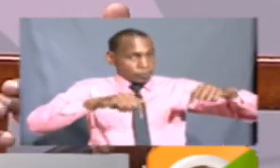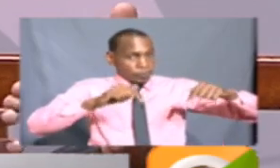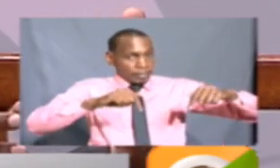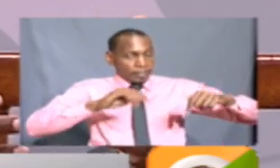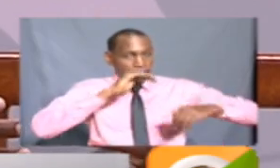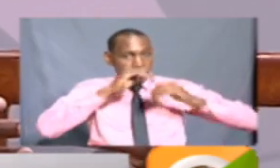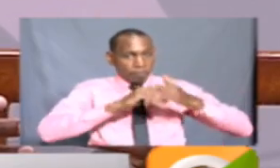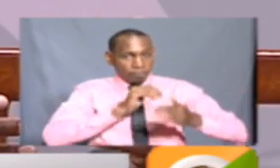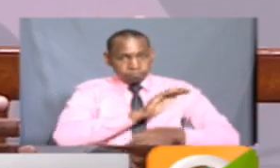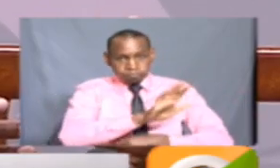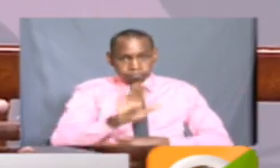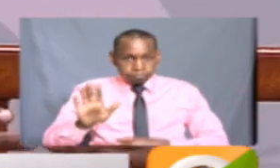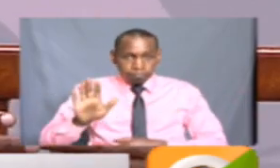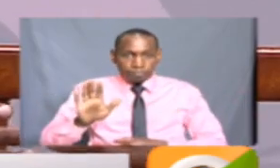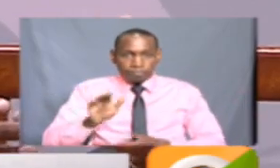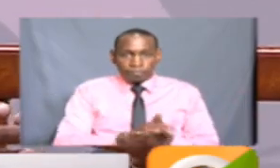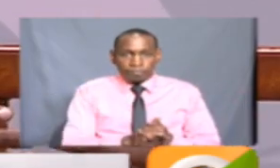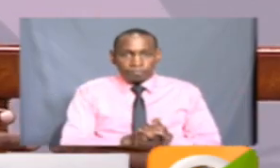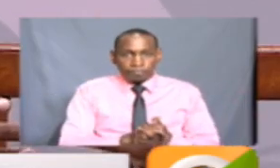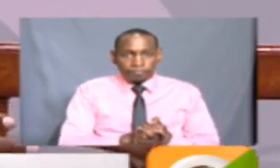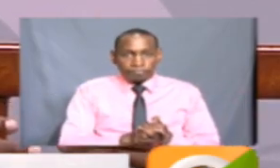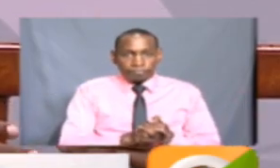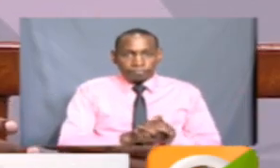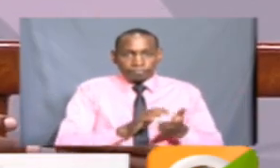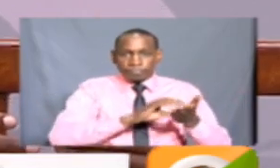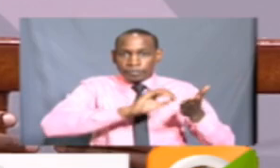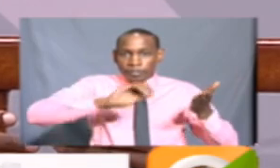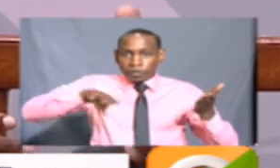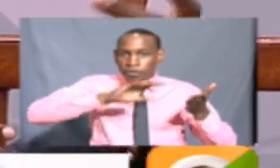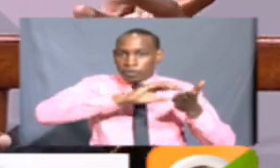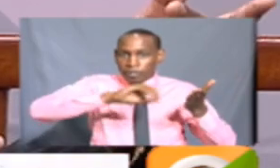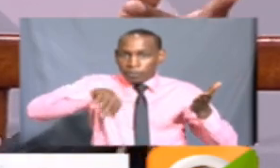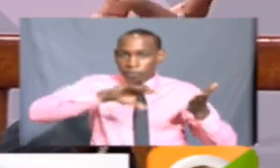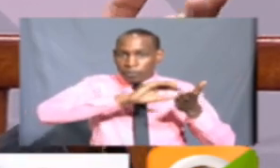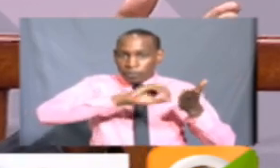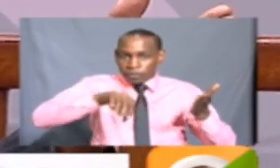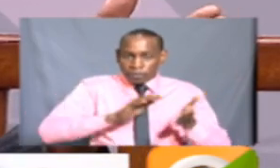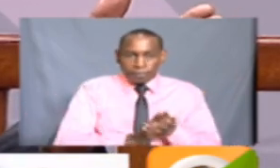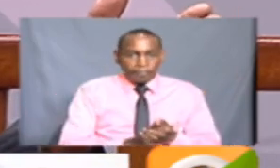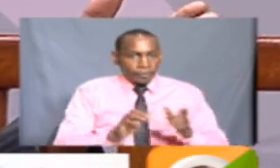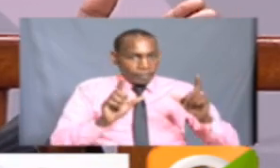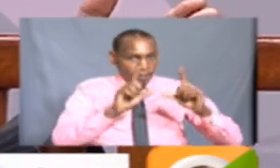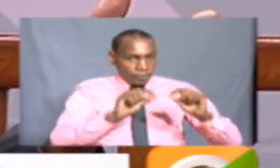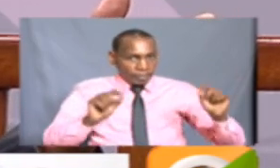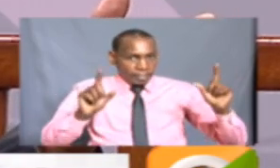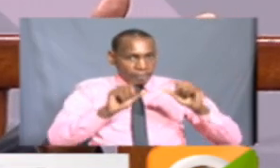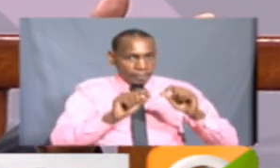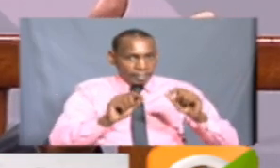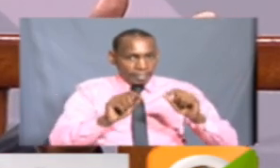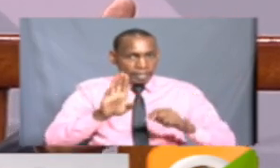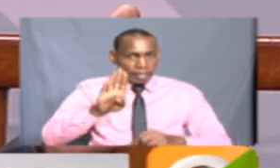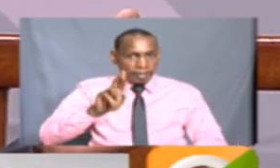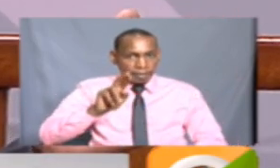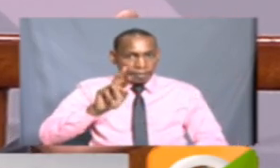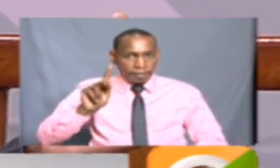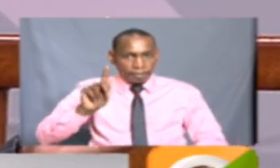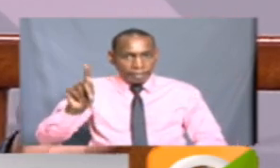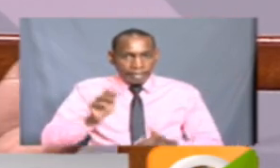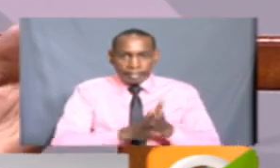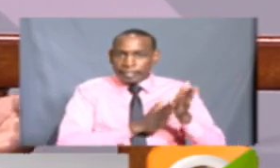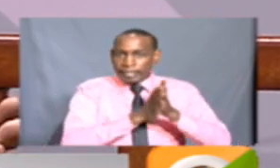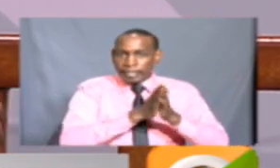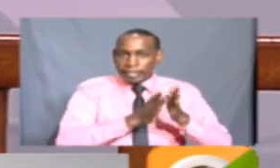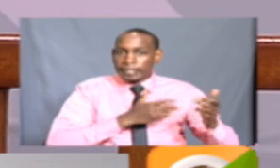all those are being relegated to the back burner. And Barrack has said something that is very interesting as regards